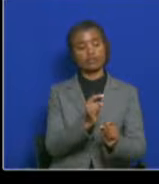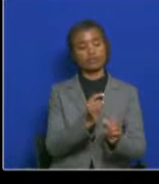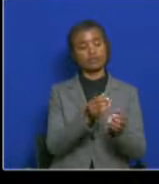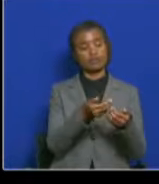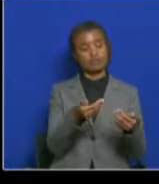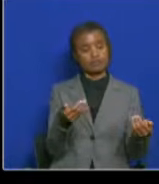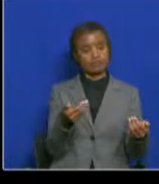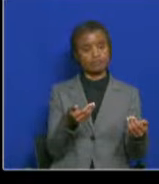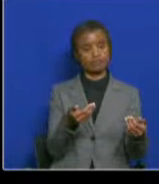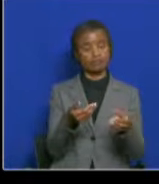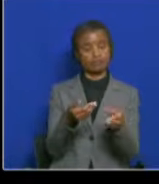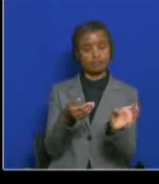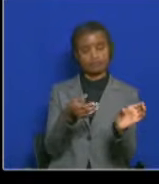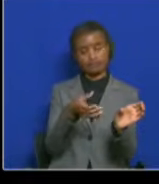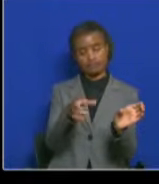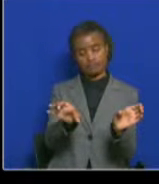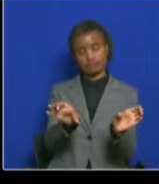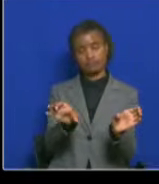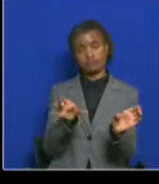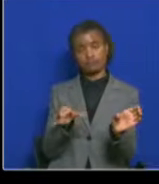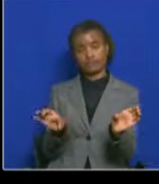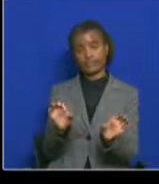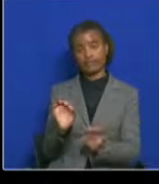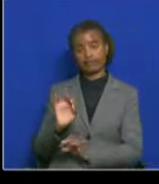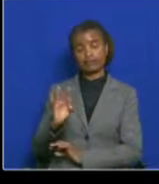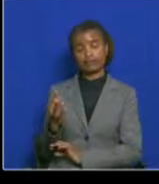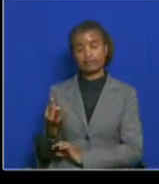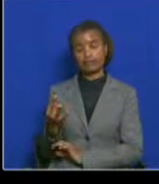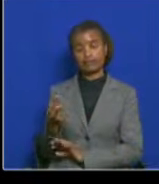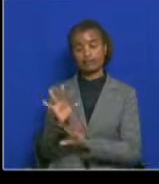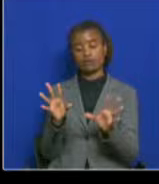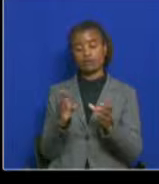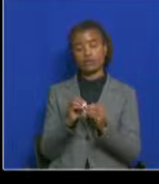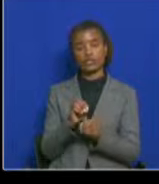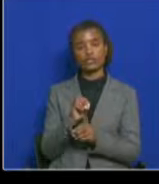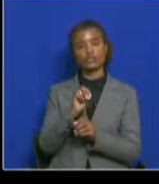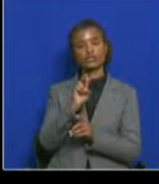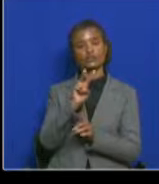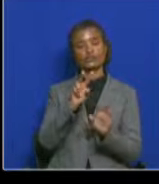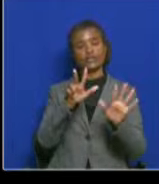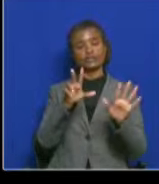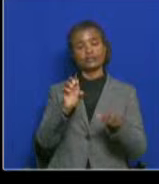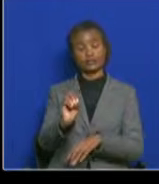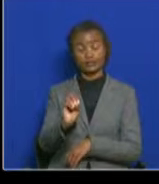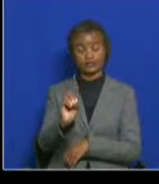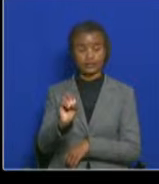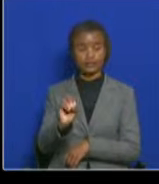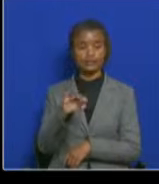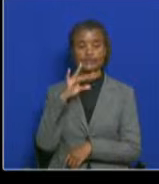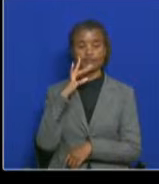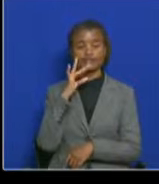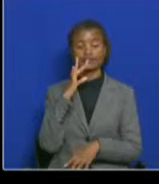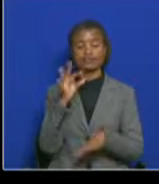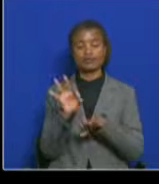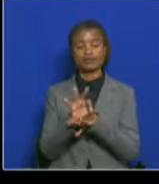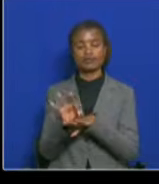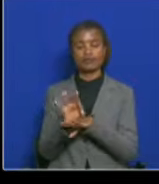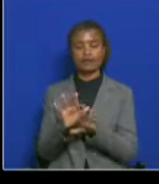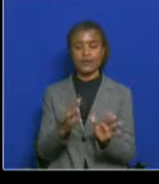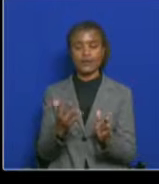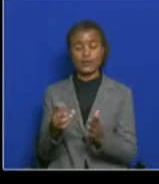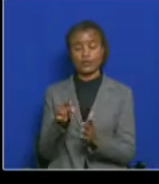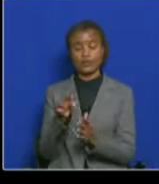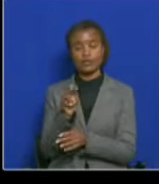280. So this is the seeming arrangement for this MOU, and how